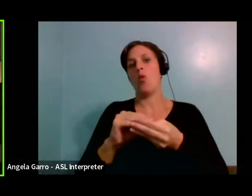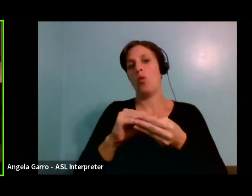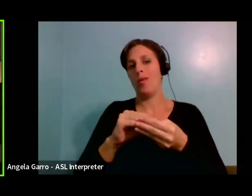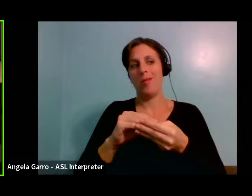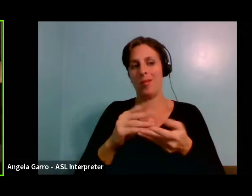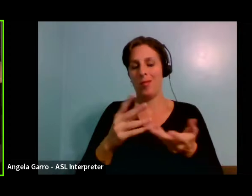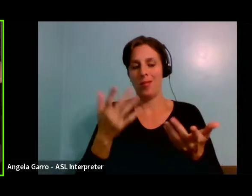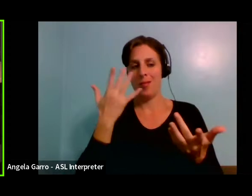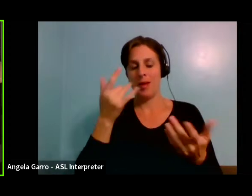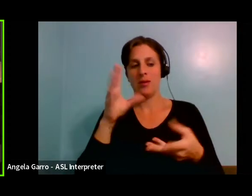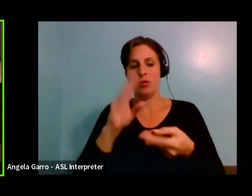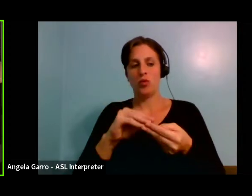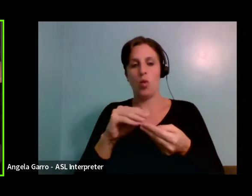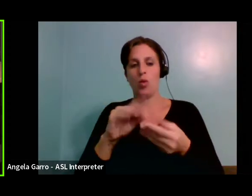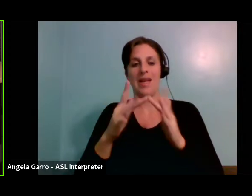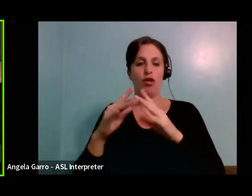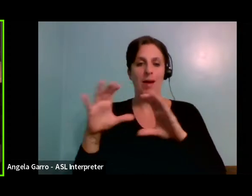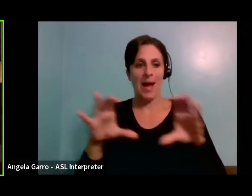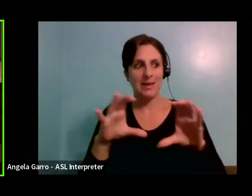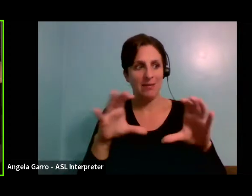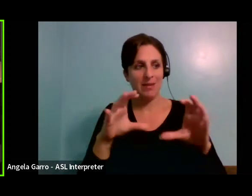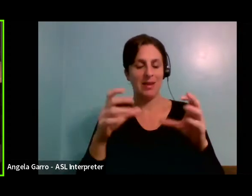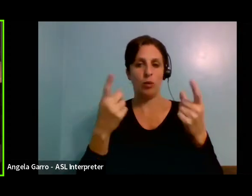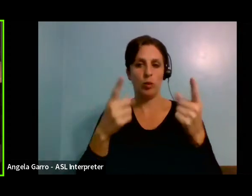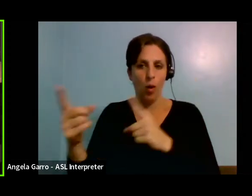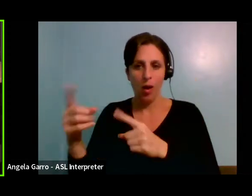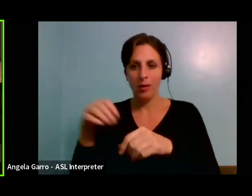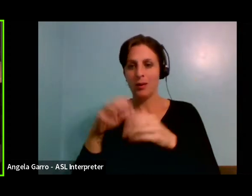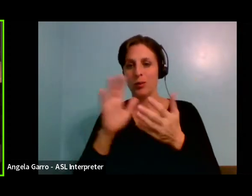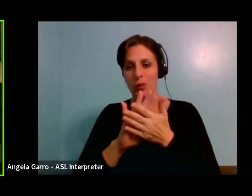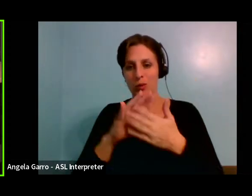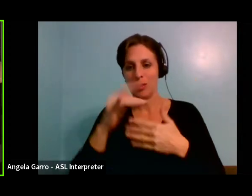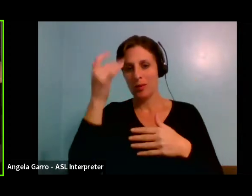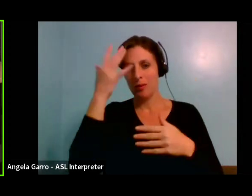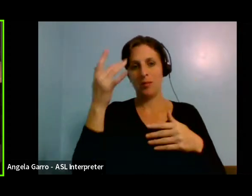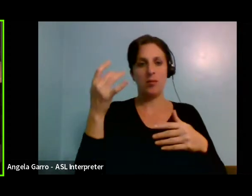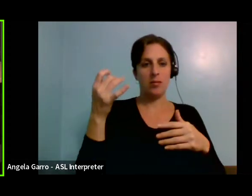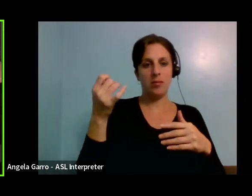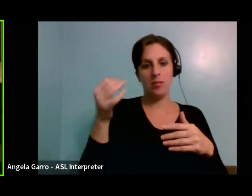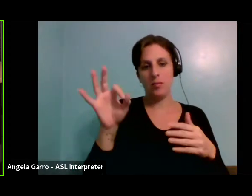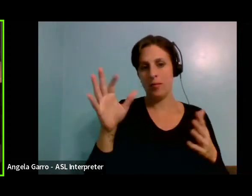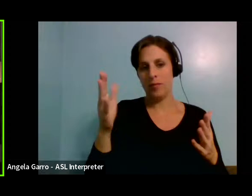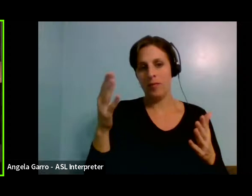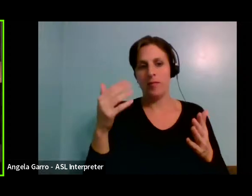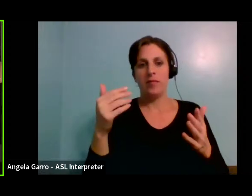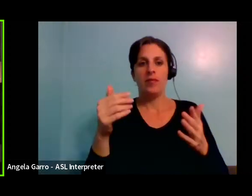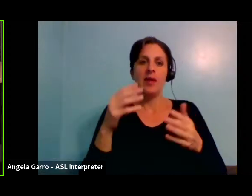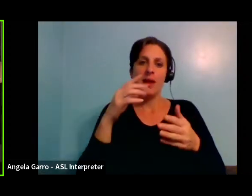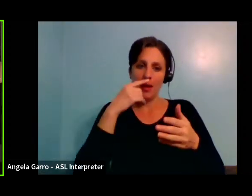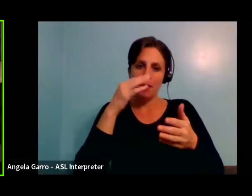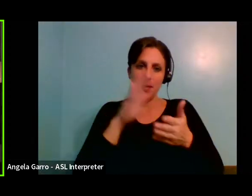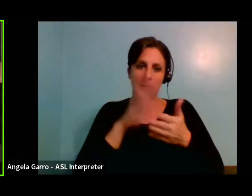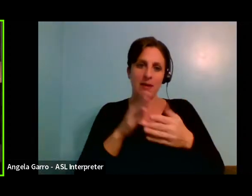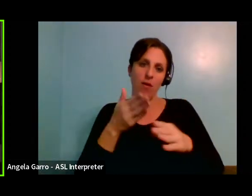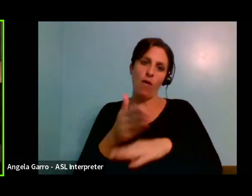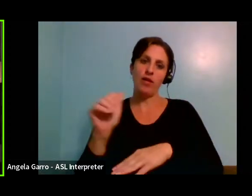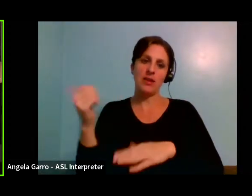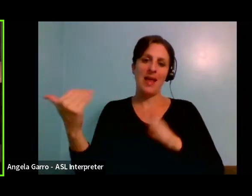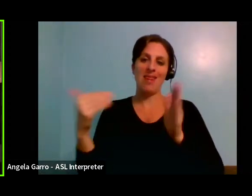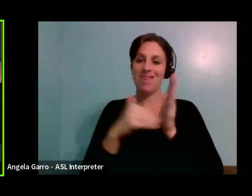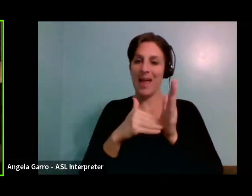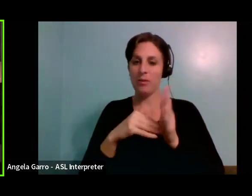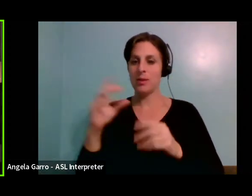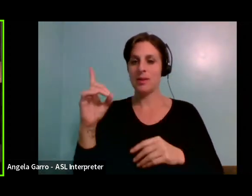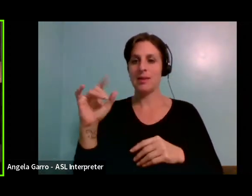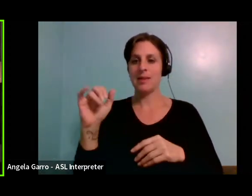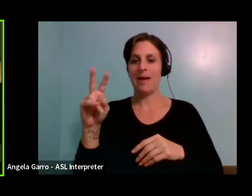activity and that's going on in our schools due to the, I believe over 10,000 devices that